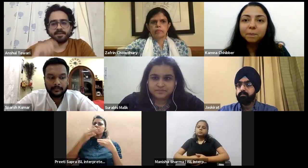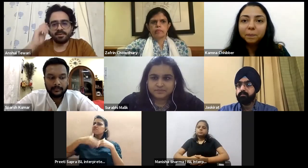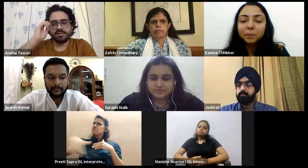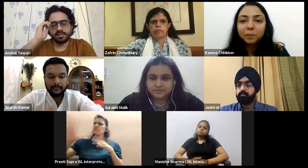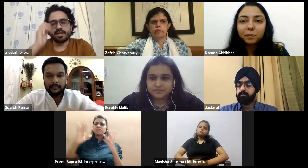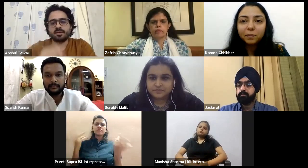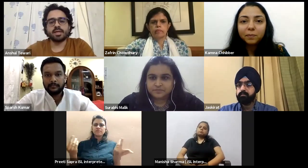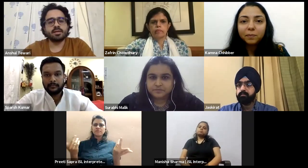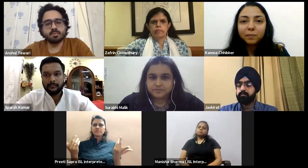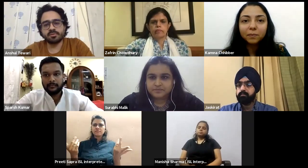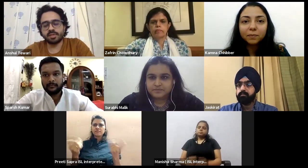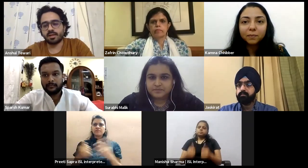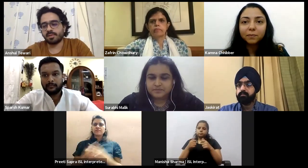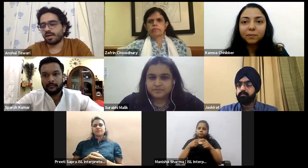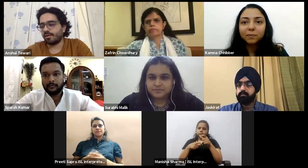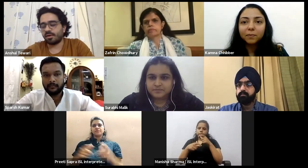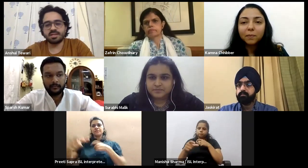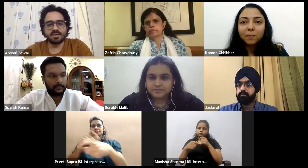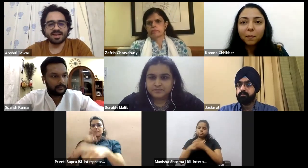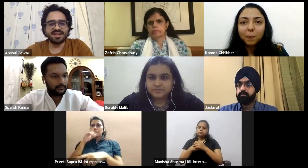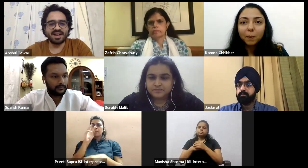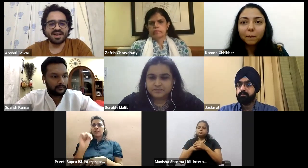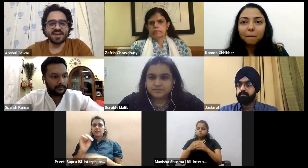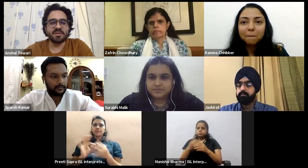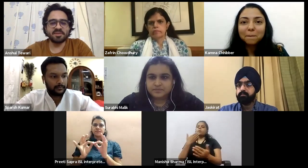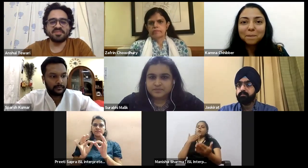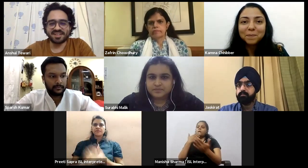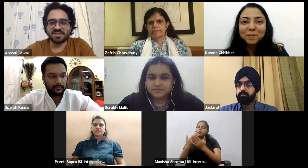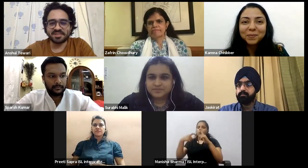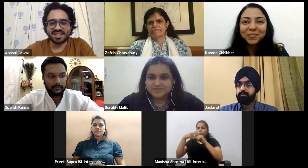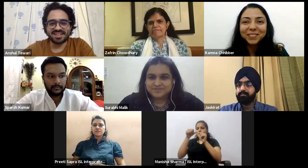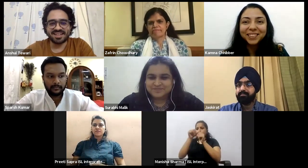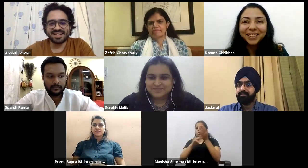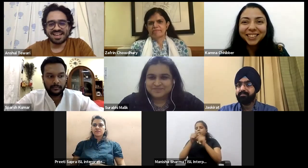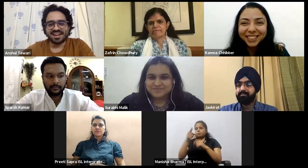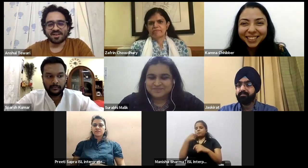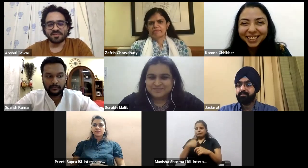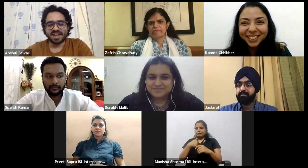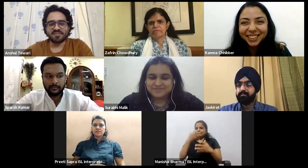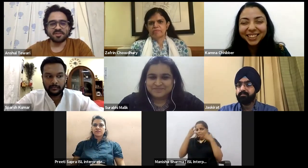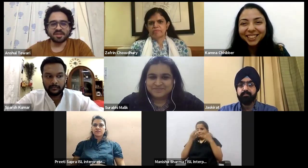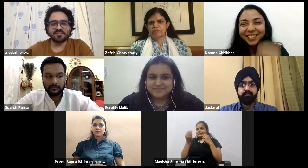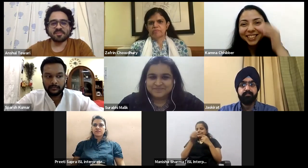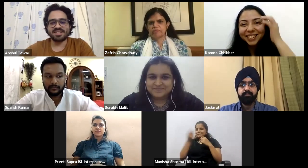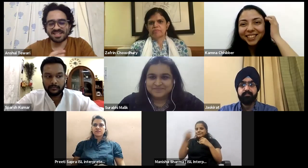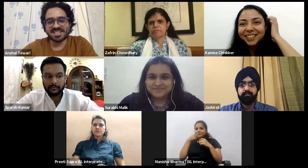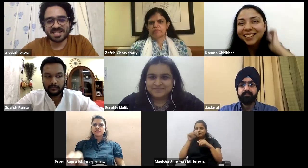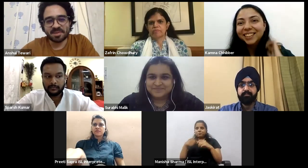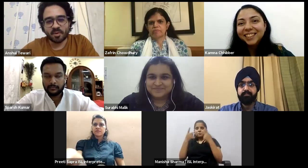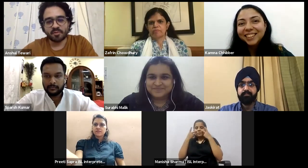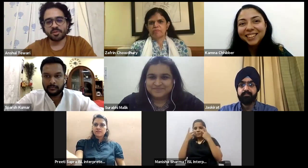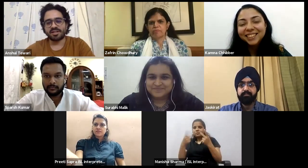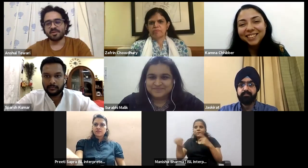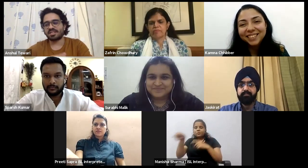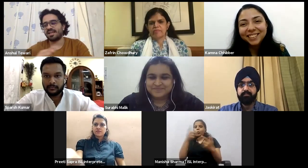immense. Right. No, thank you so much for that, Kamna. Honestly, I got a bit worried when you said that we have to look at it from such a systemic